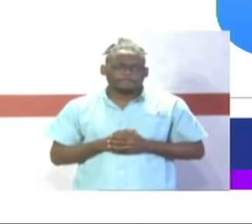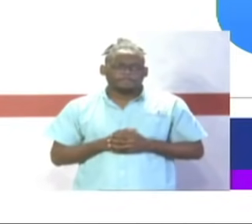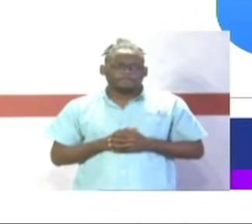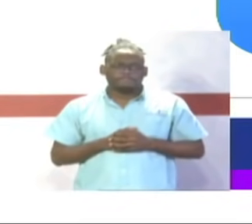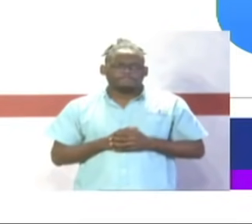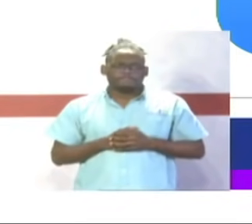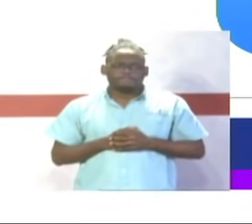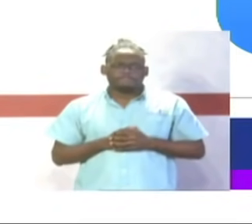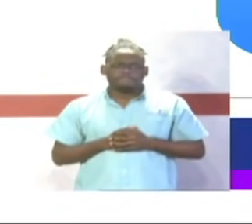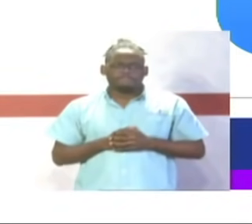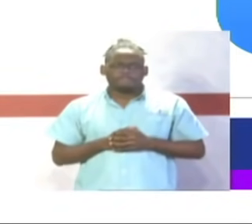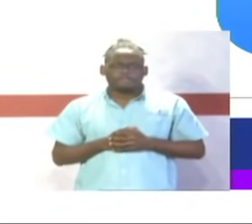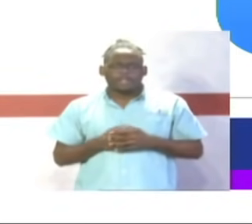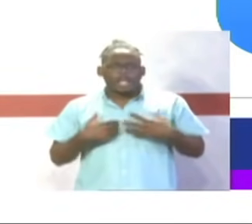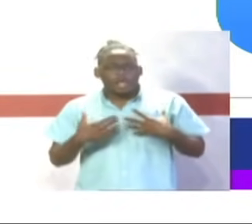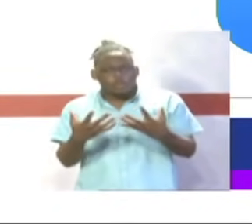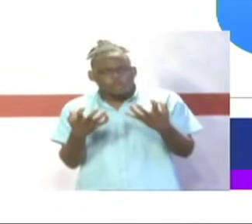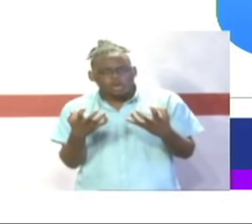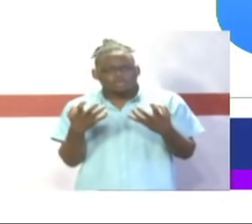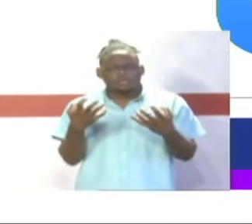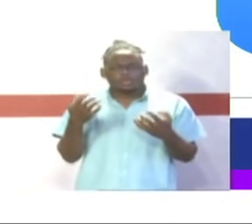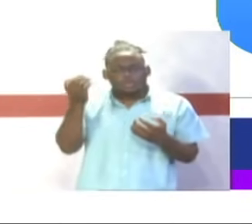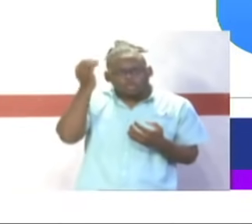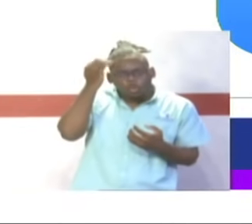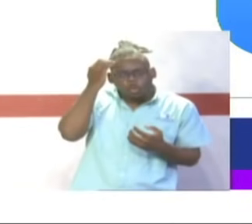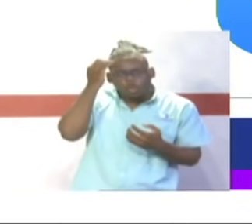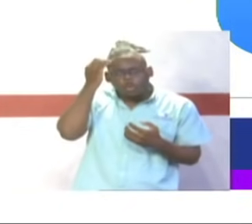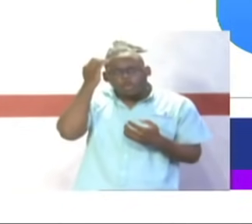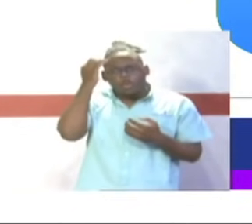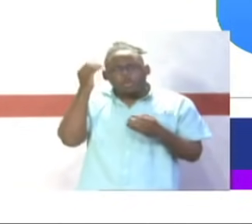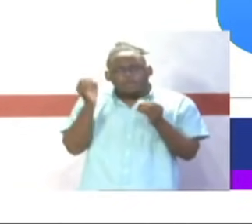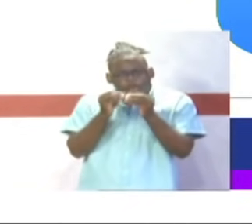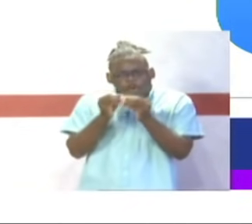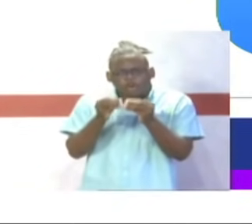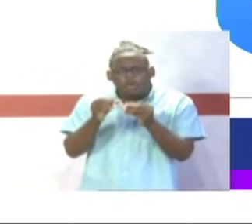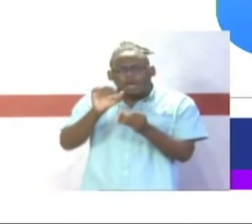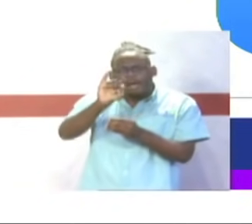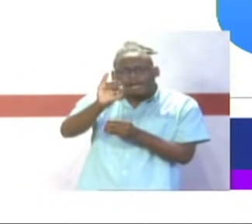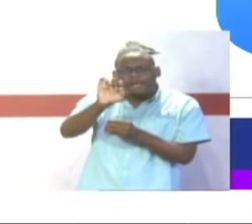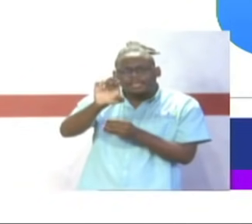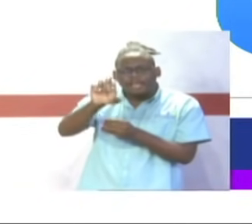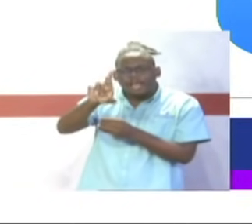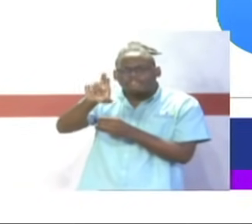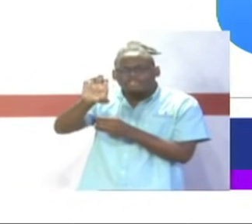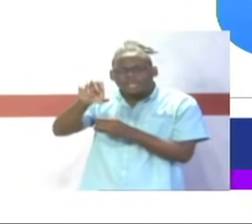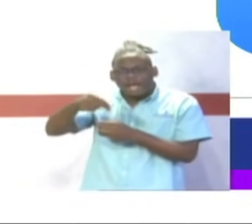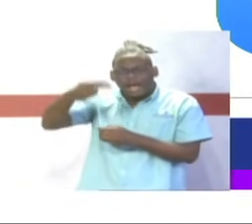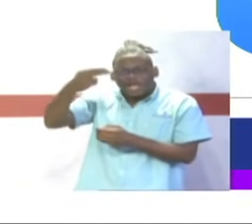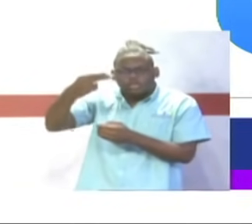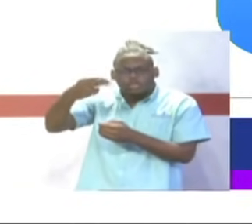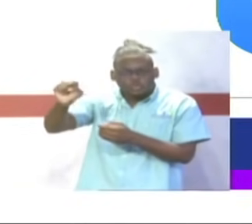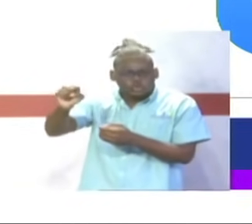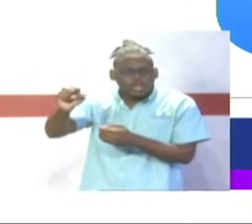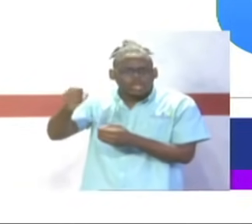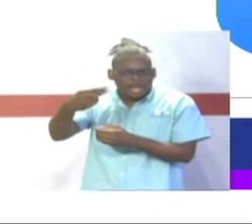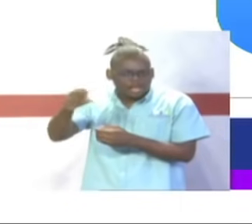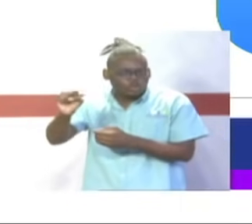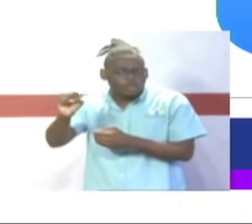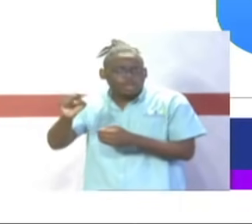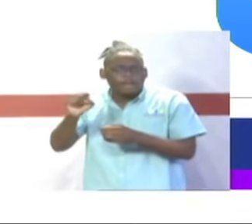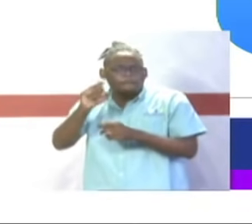School, a status update on the contact tracing. Were there any more cases? Because when it happened, 60 individuals were